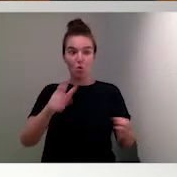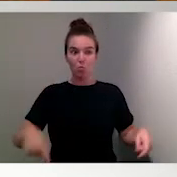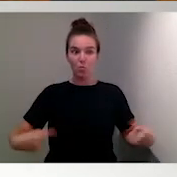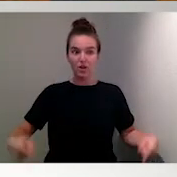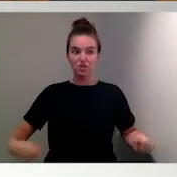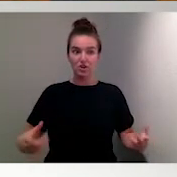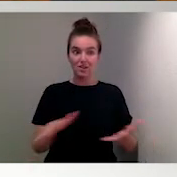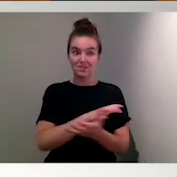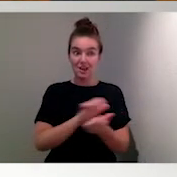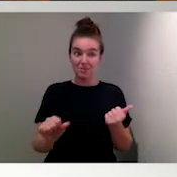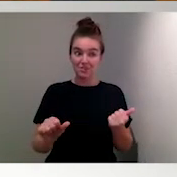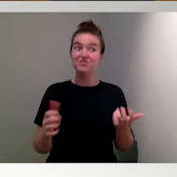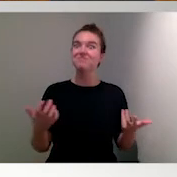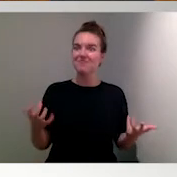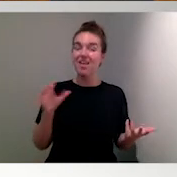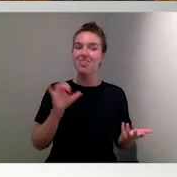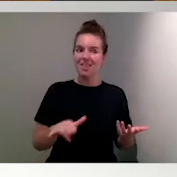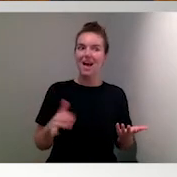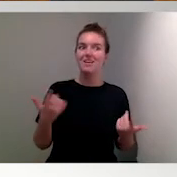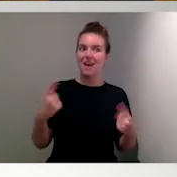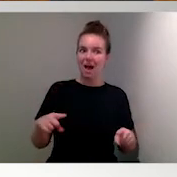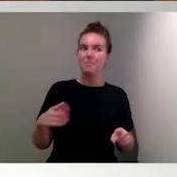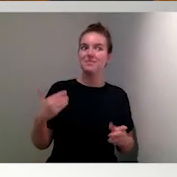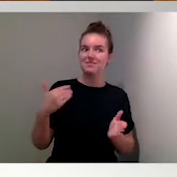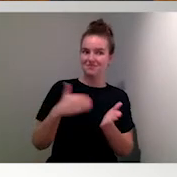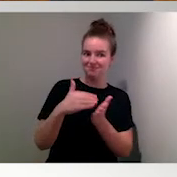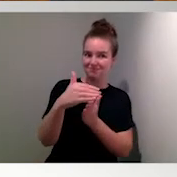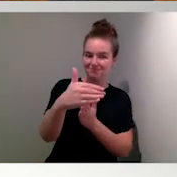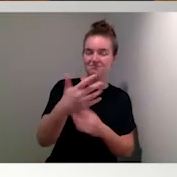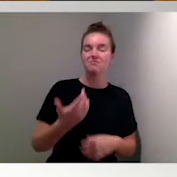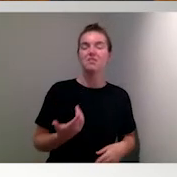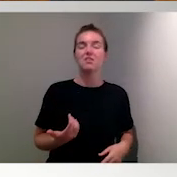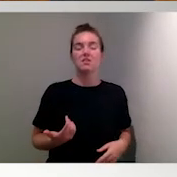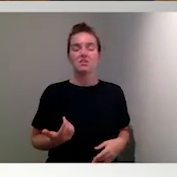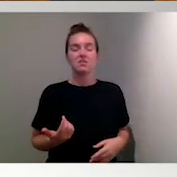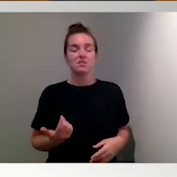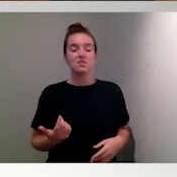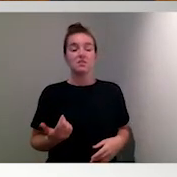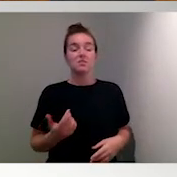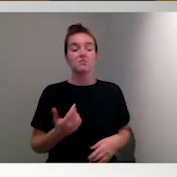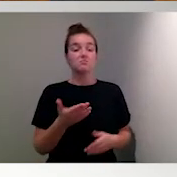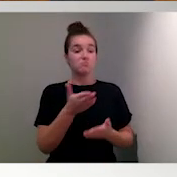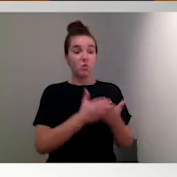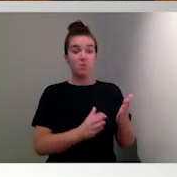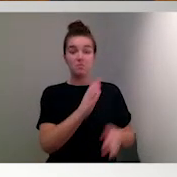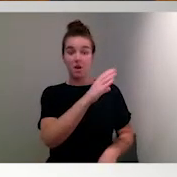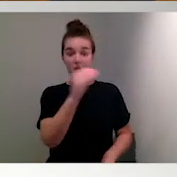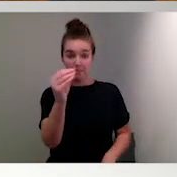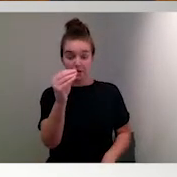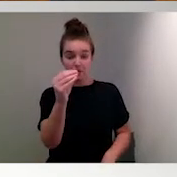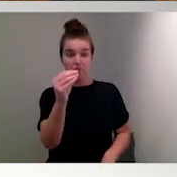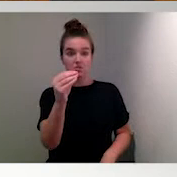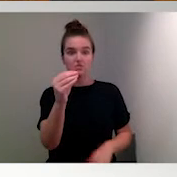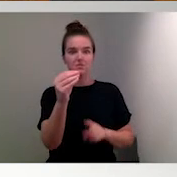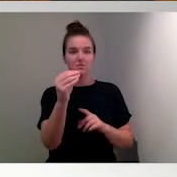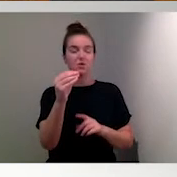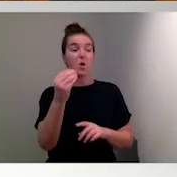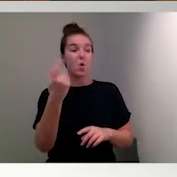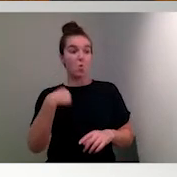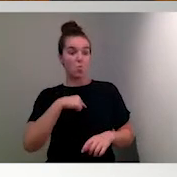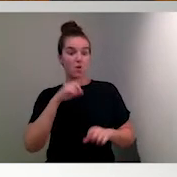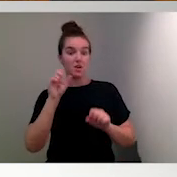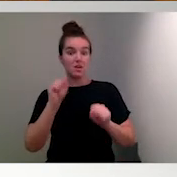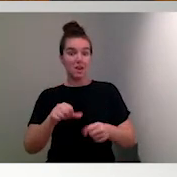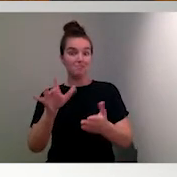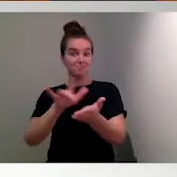There are companies that we can use to provide you a wheelchair on location so that you can still get around